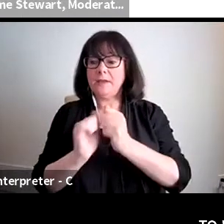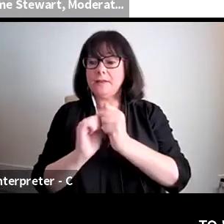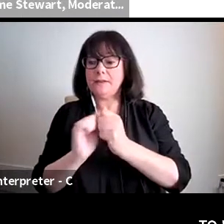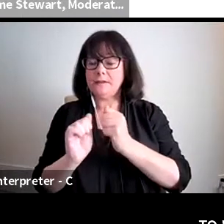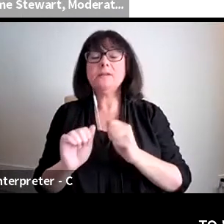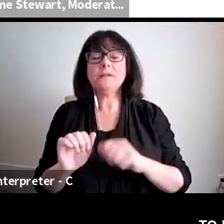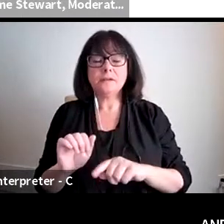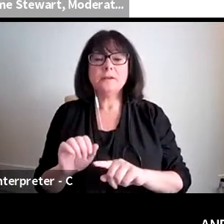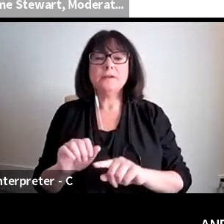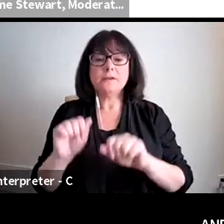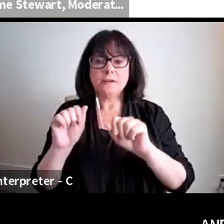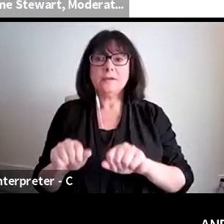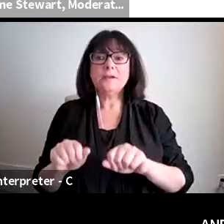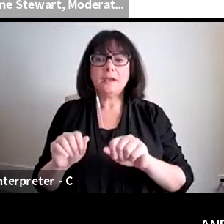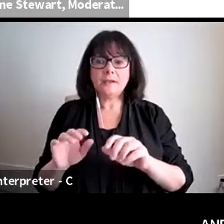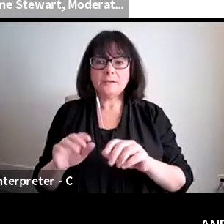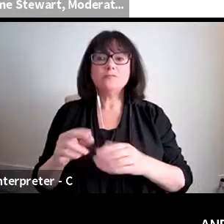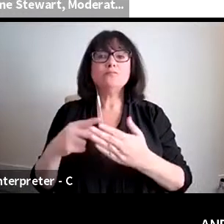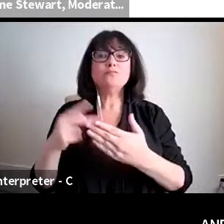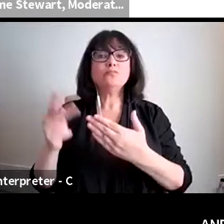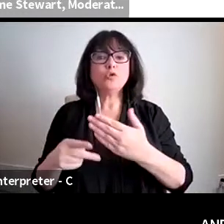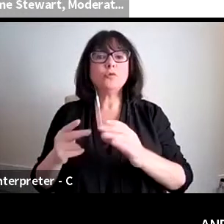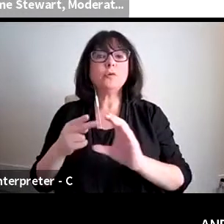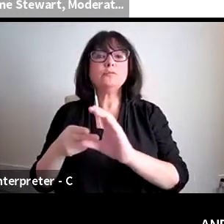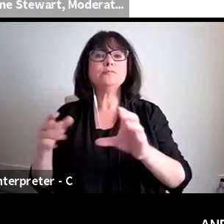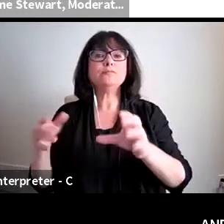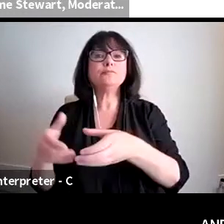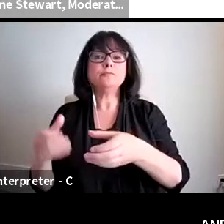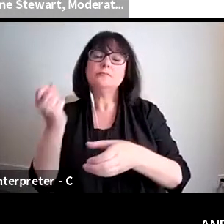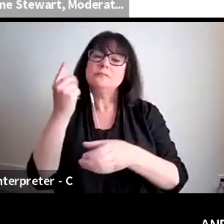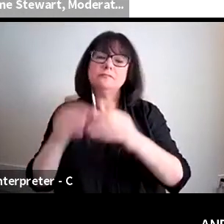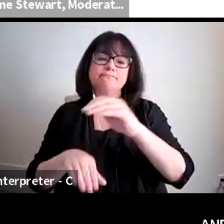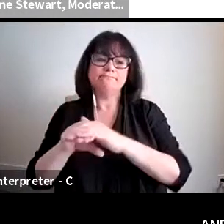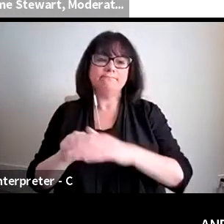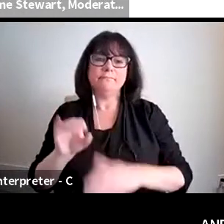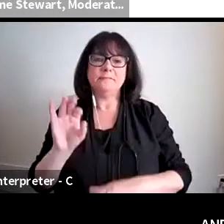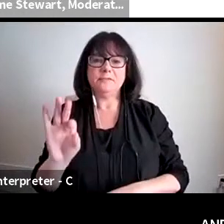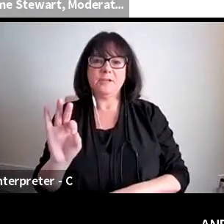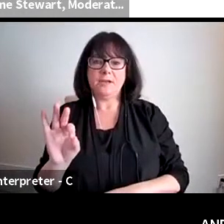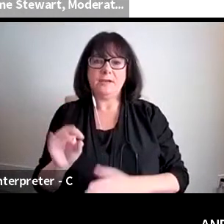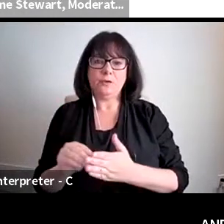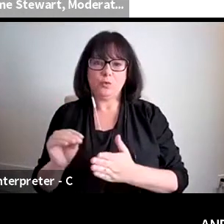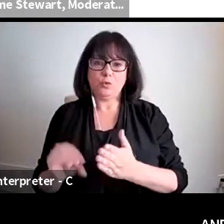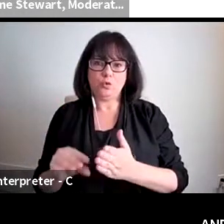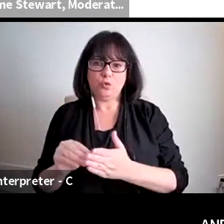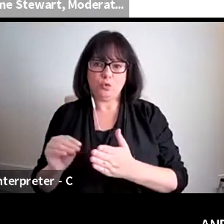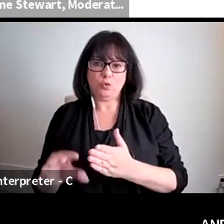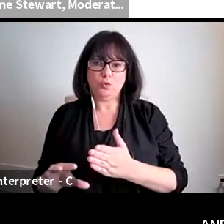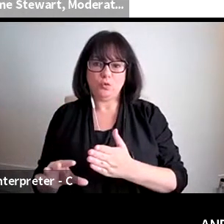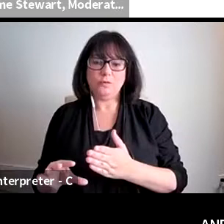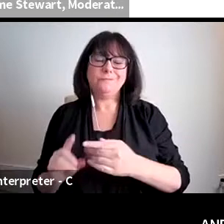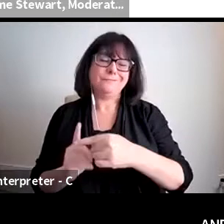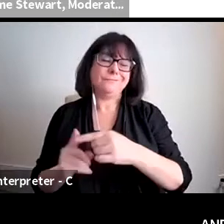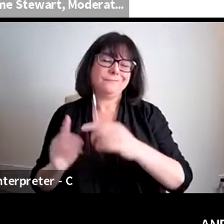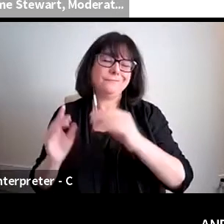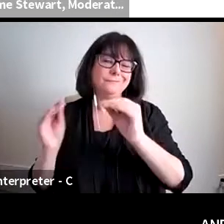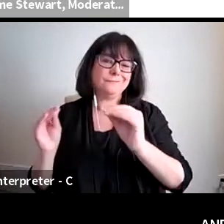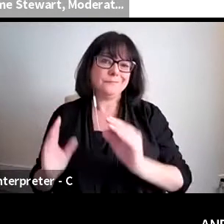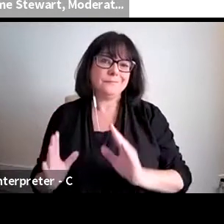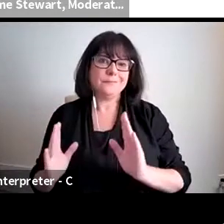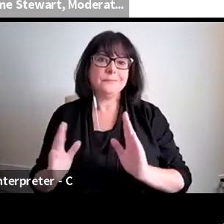students per group. And of course, the instructor out. We are